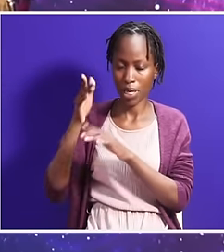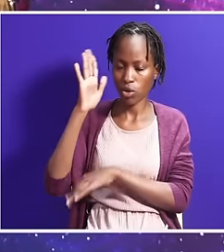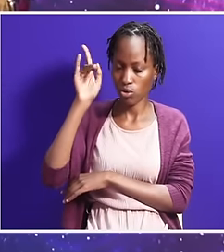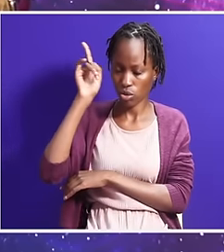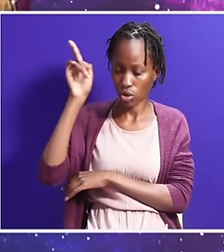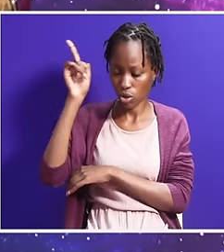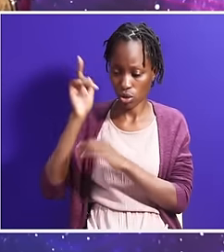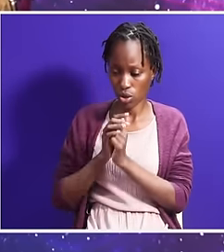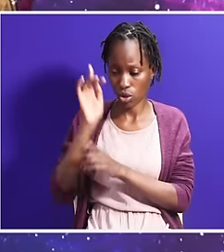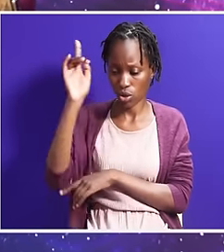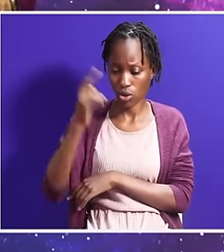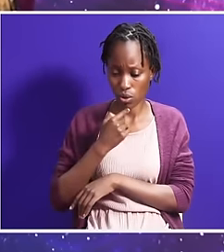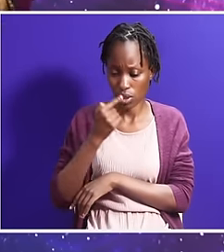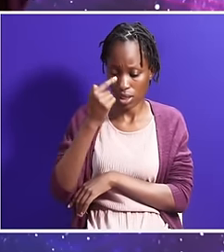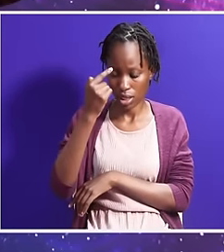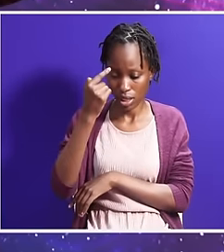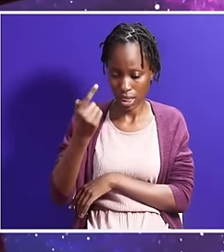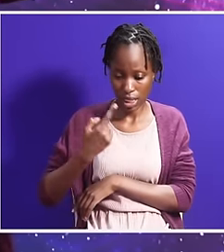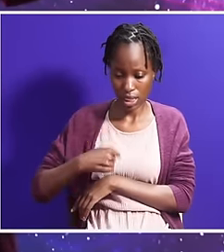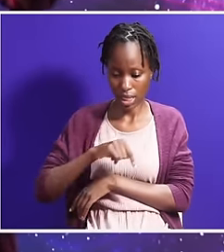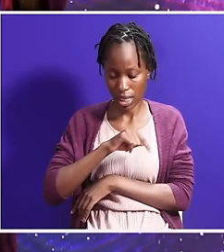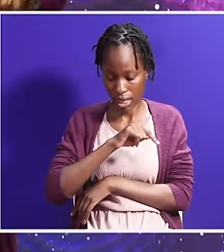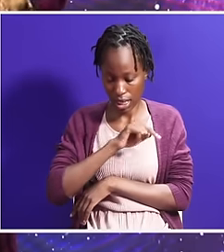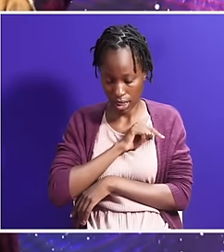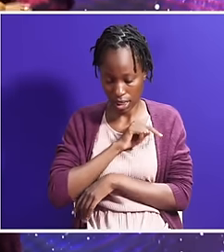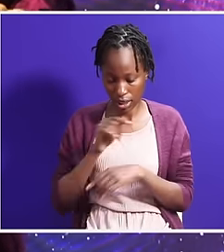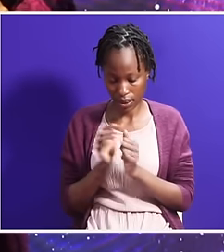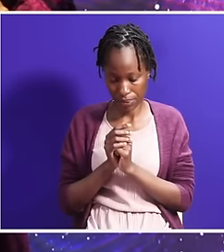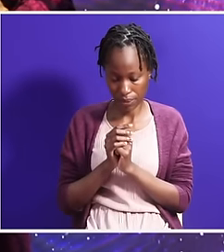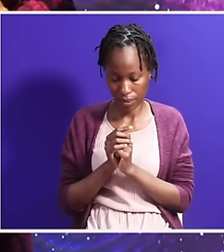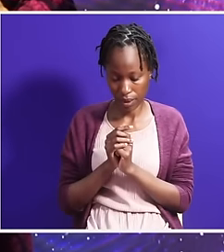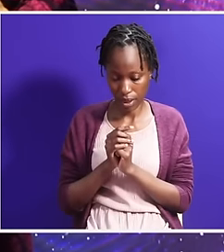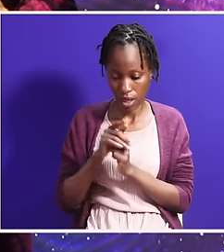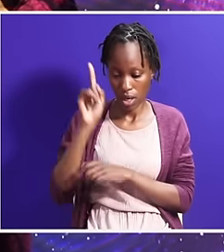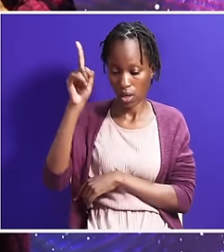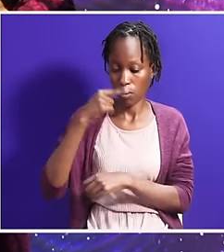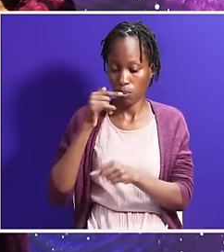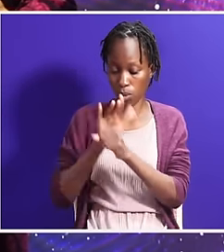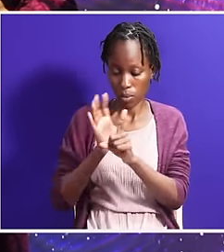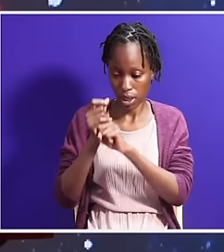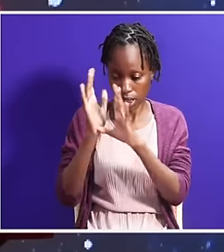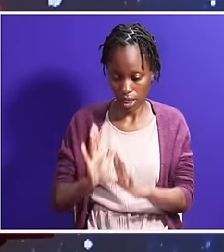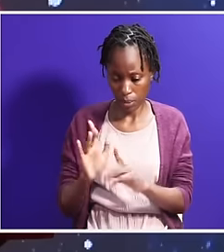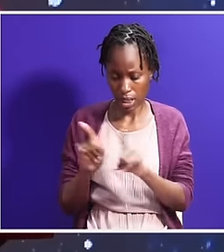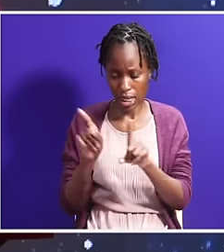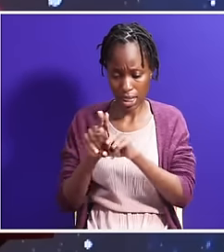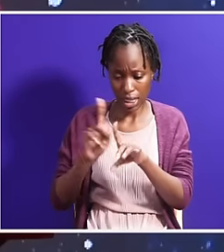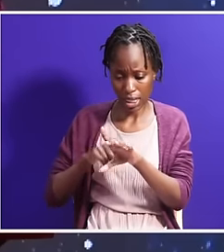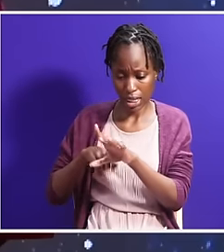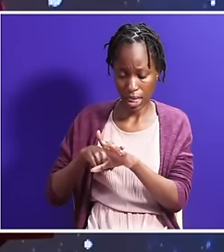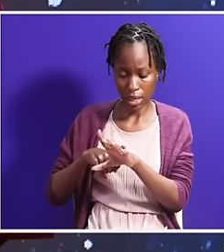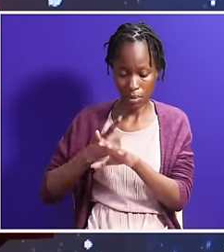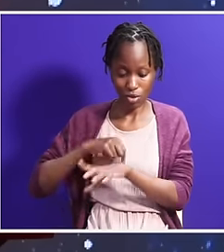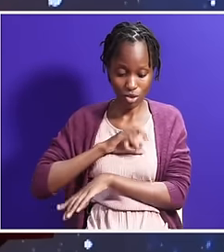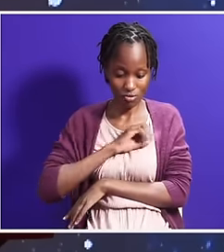are saying this to us today. I am the promise keeper. And when you are afraid,